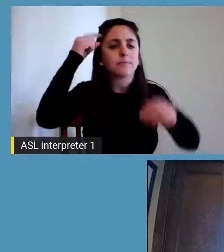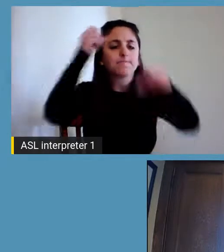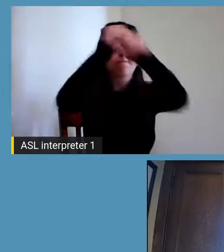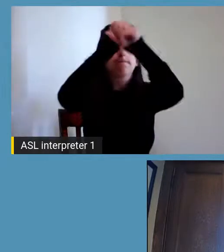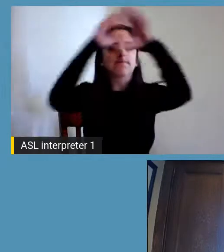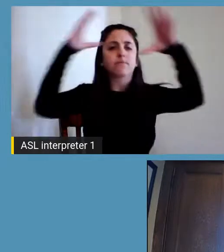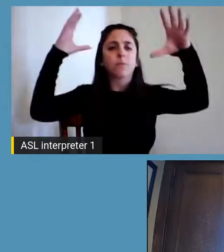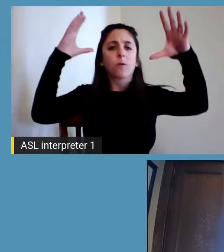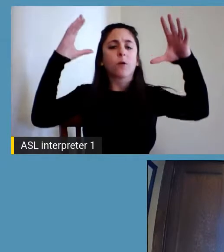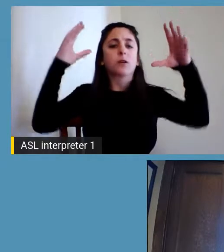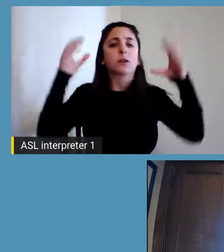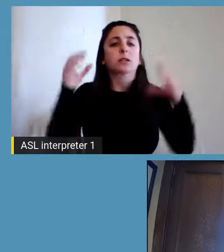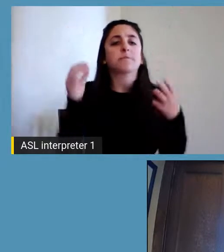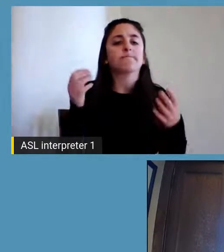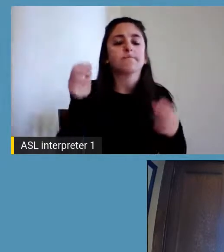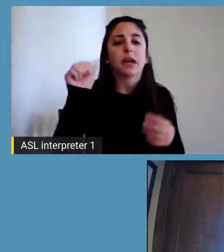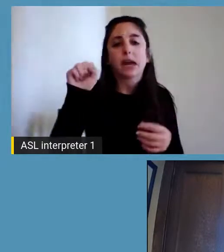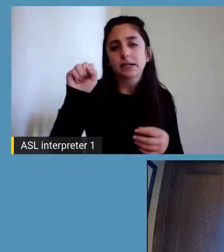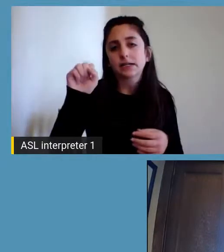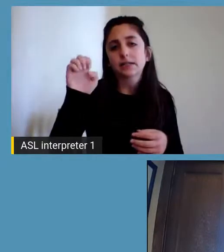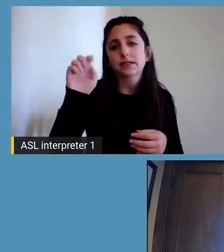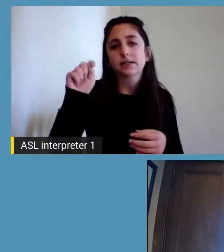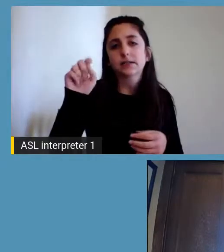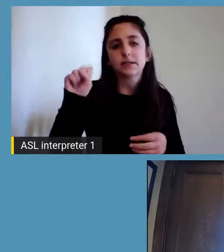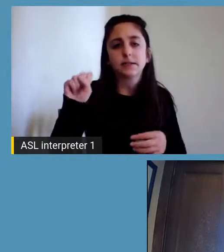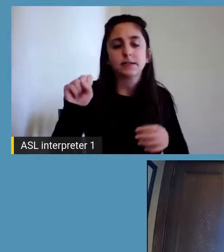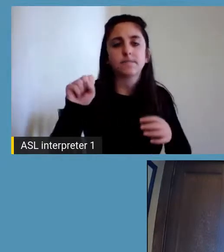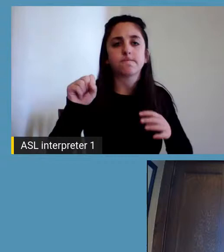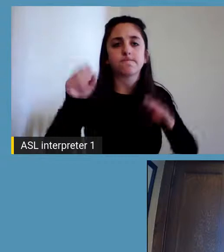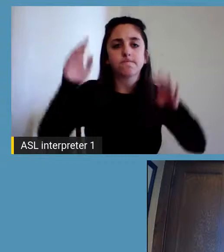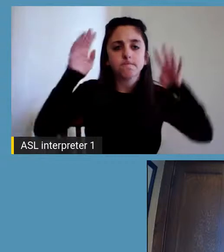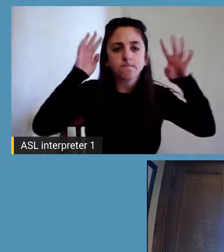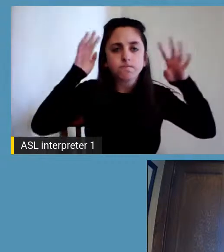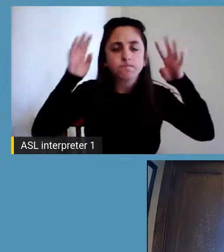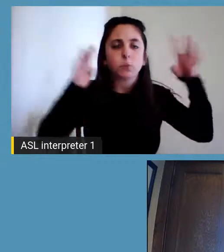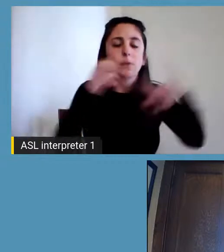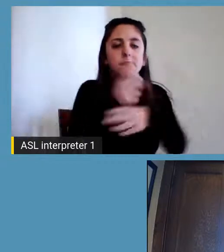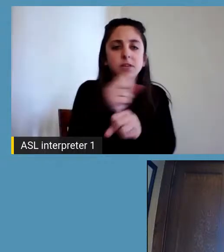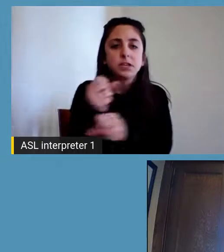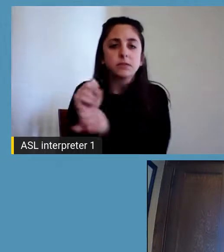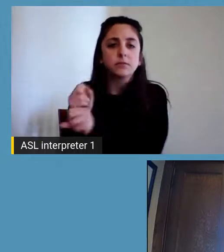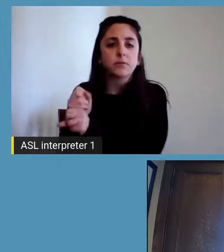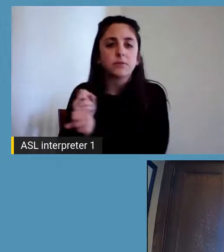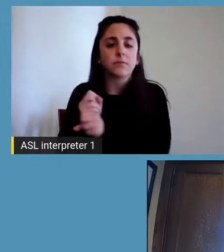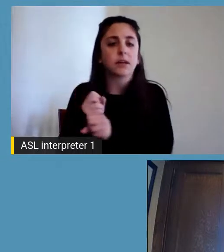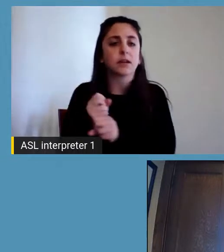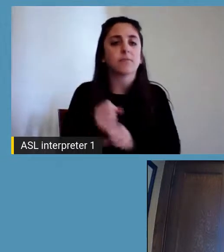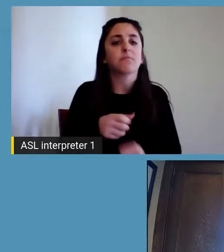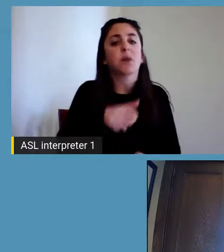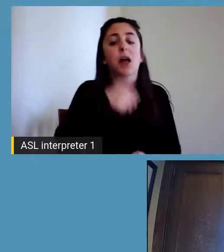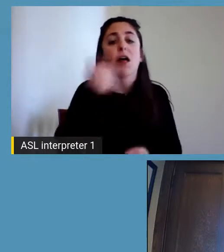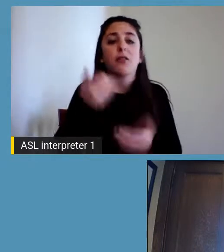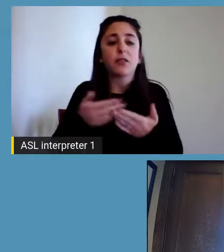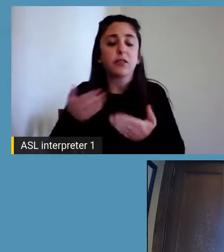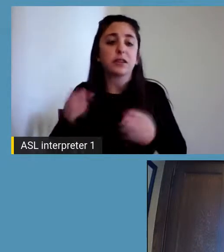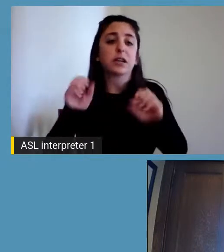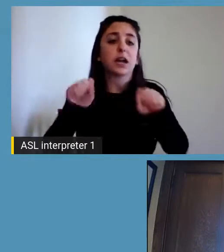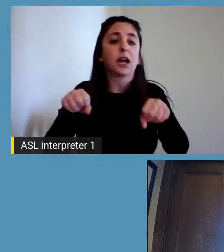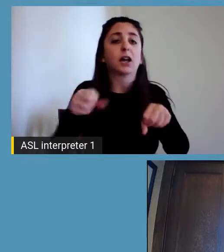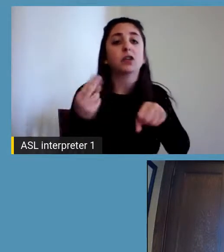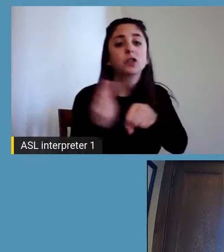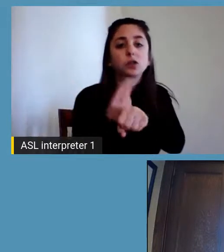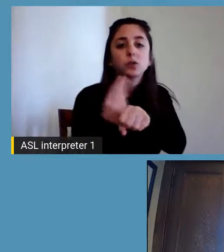also, there is the talent out there that will be able to contribute to your project.